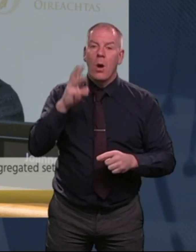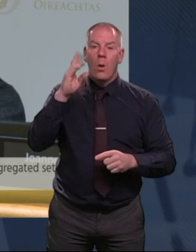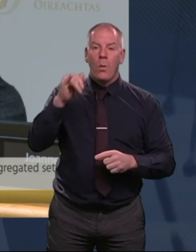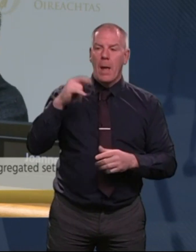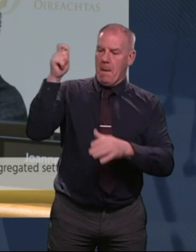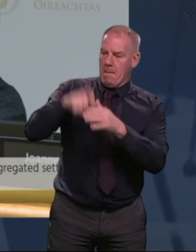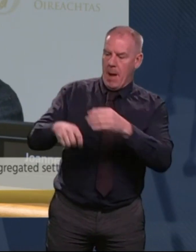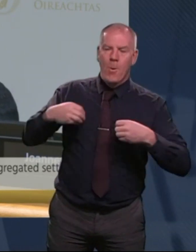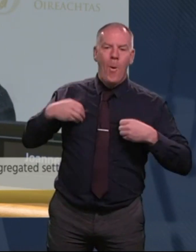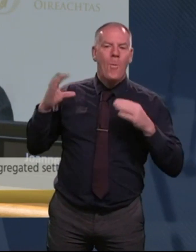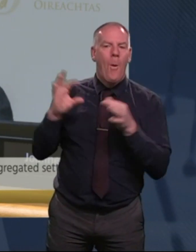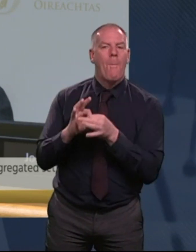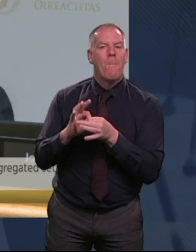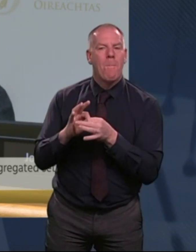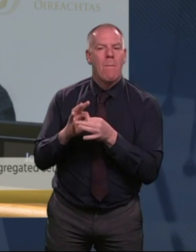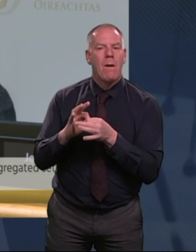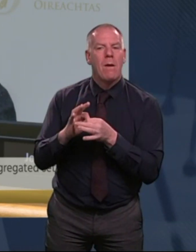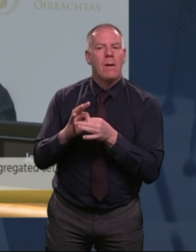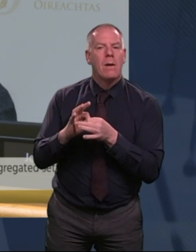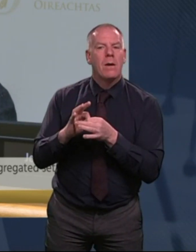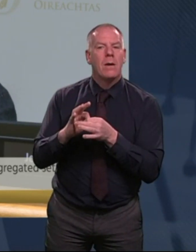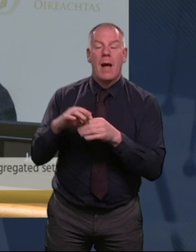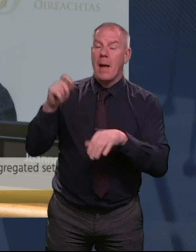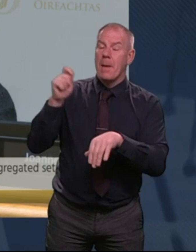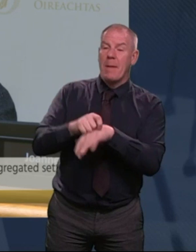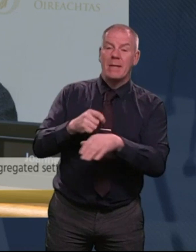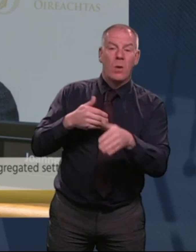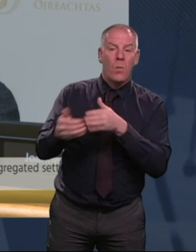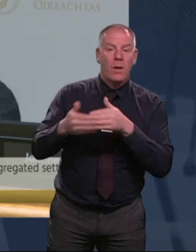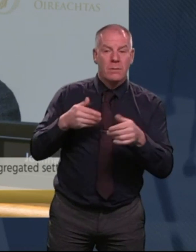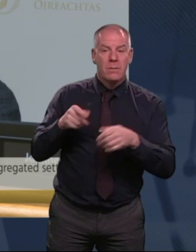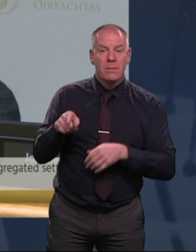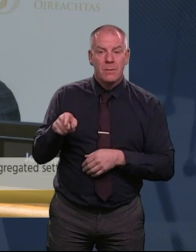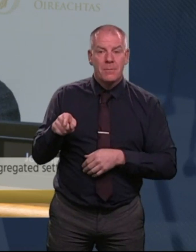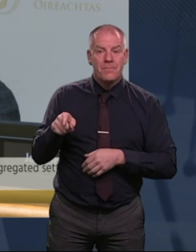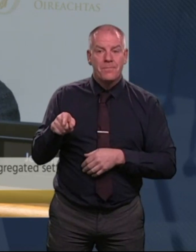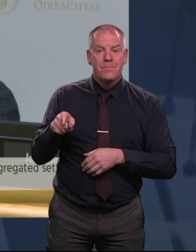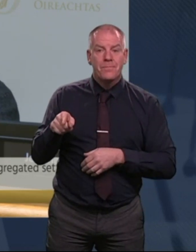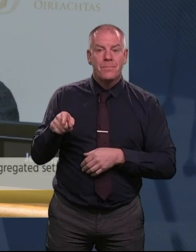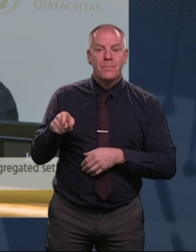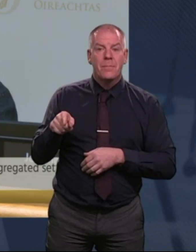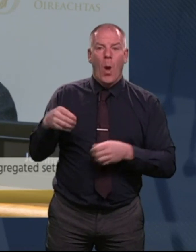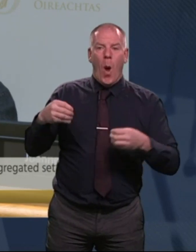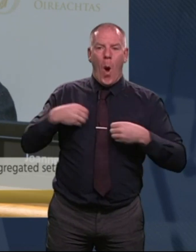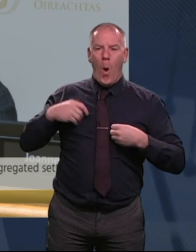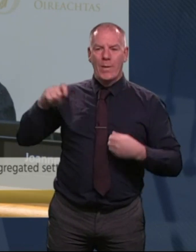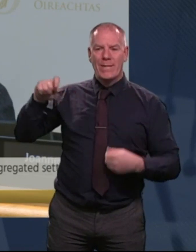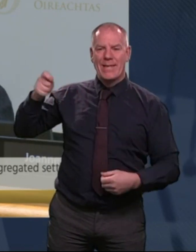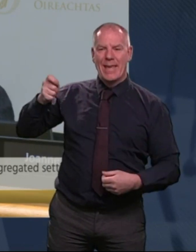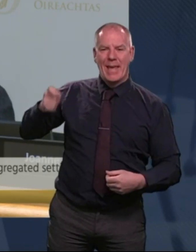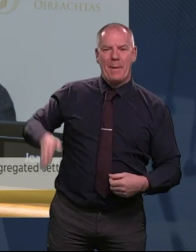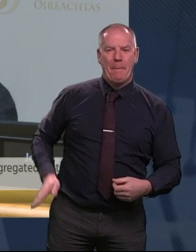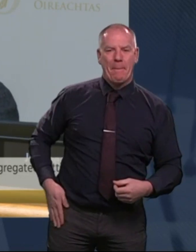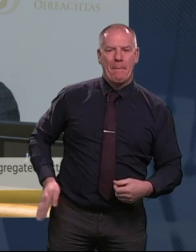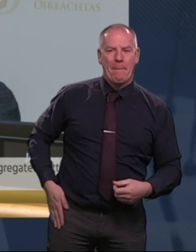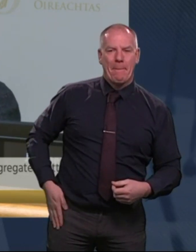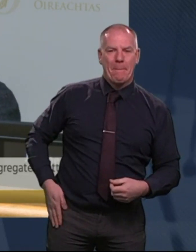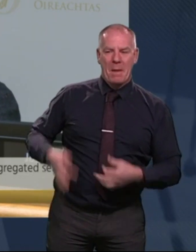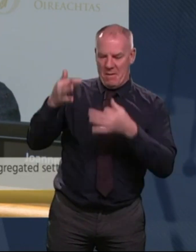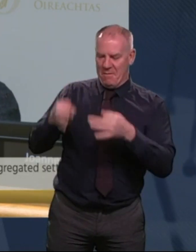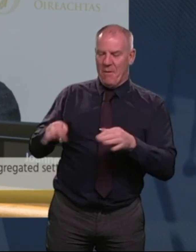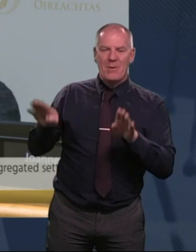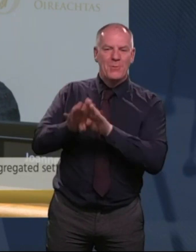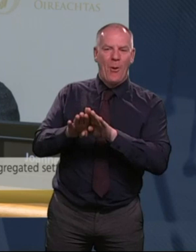and bought my own place. And then the best thing it is that it's having the key to your front door. Yeah,